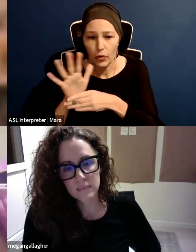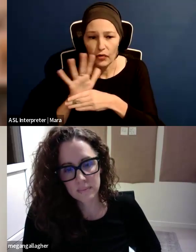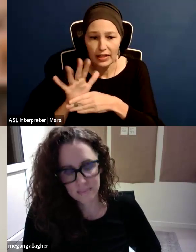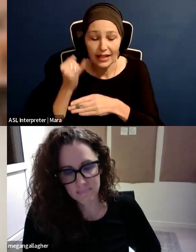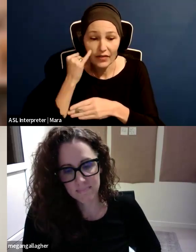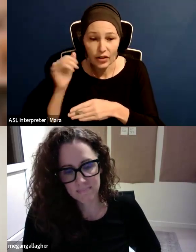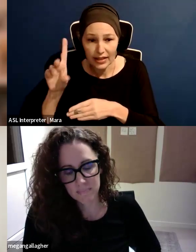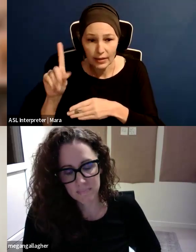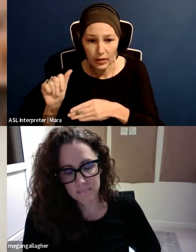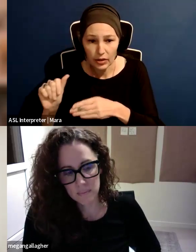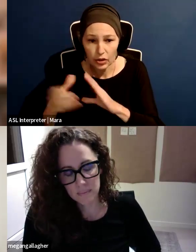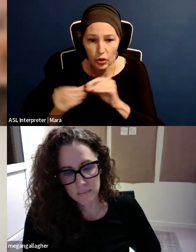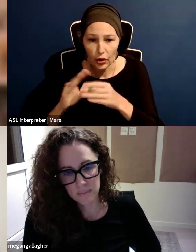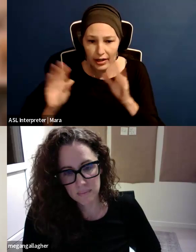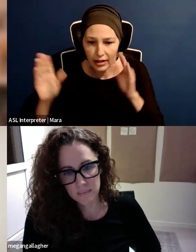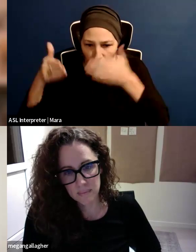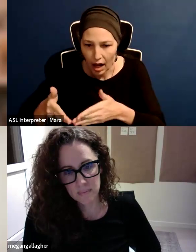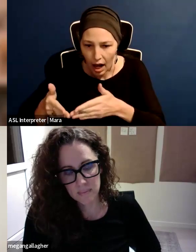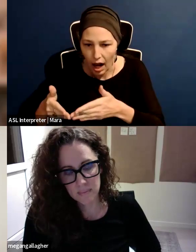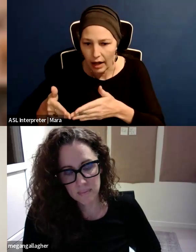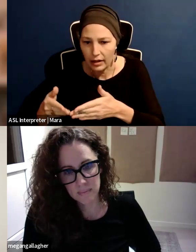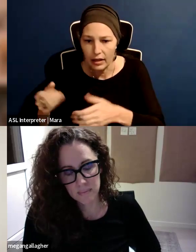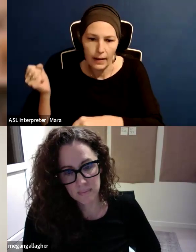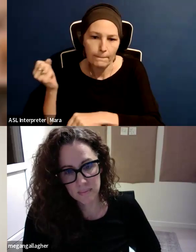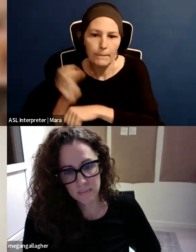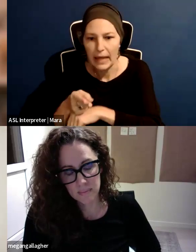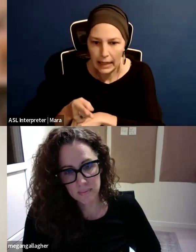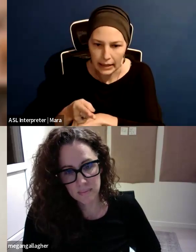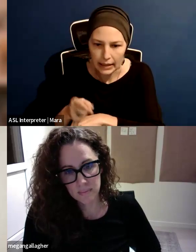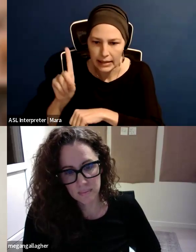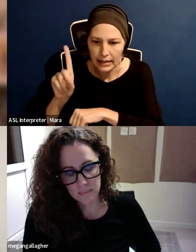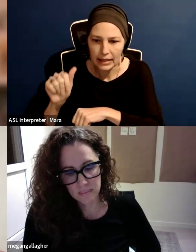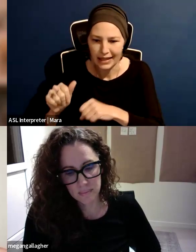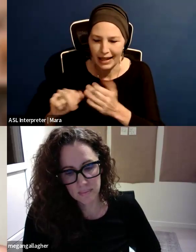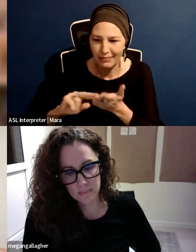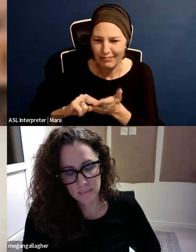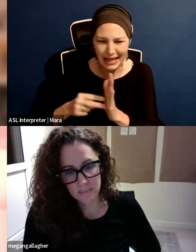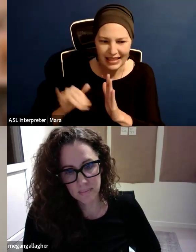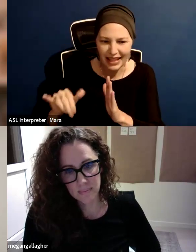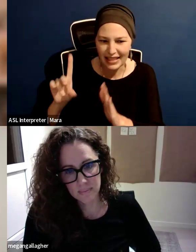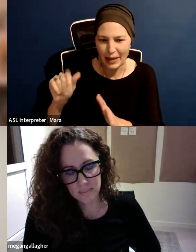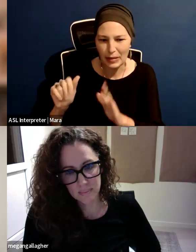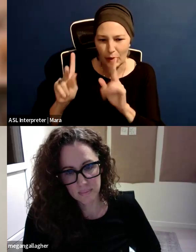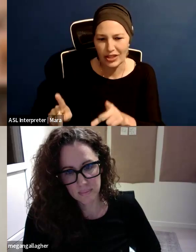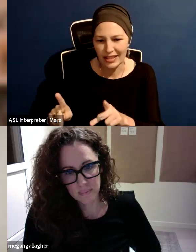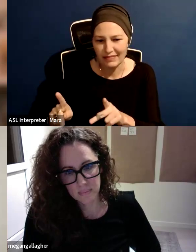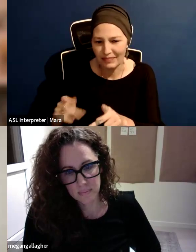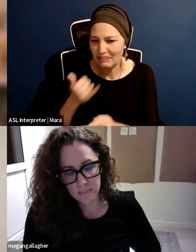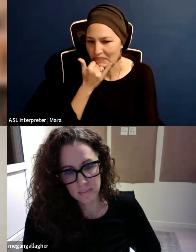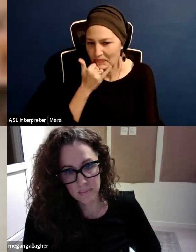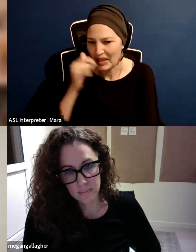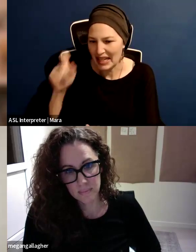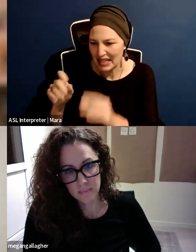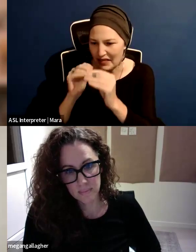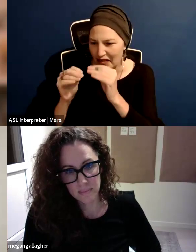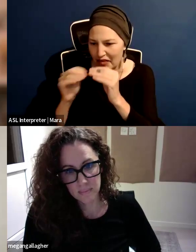overcoming the disability and implies that the disabled person is faulted and has to fix themselves to fit in. And